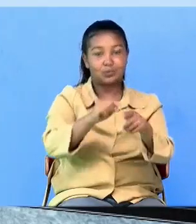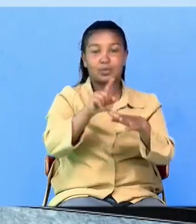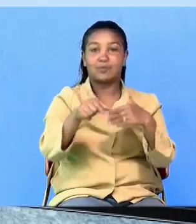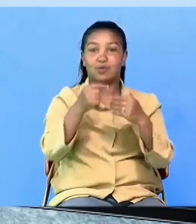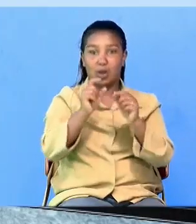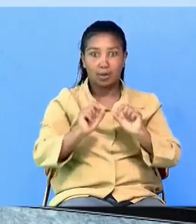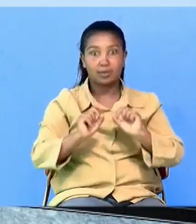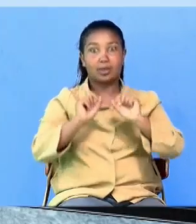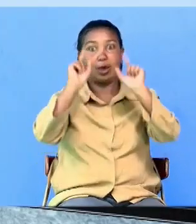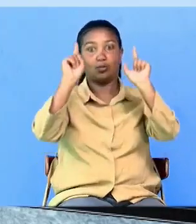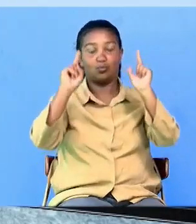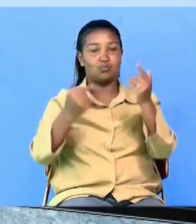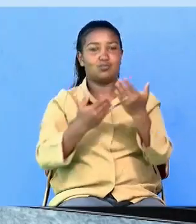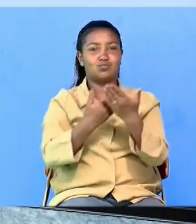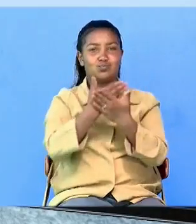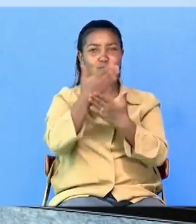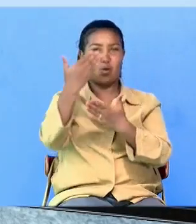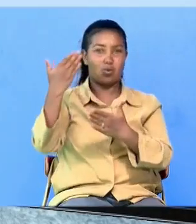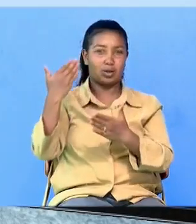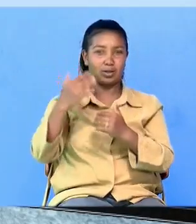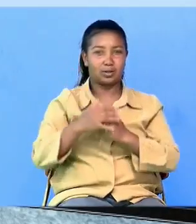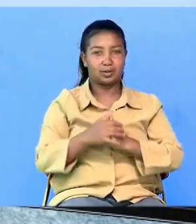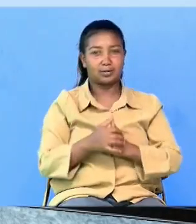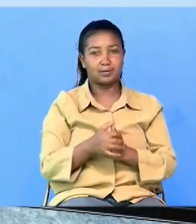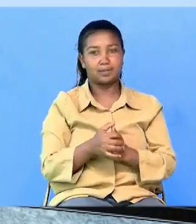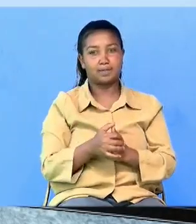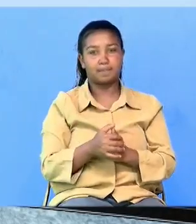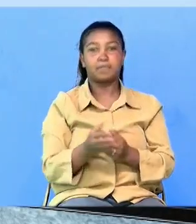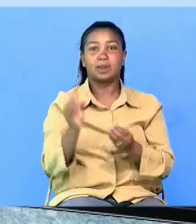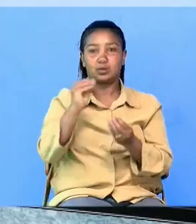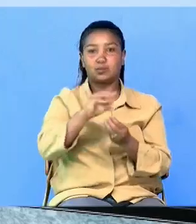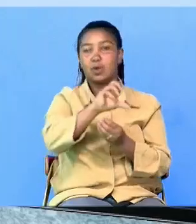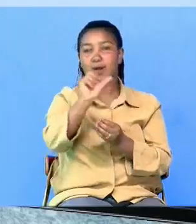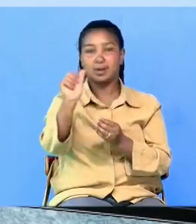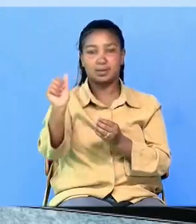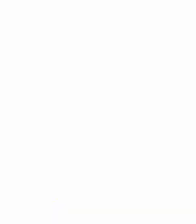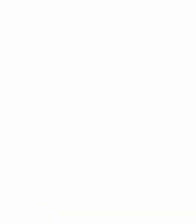you have to get up early in the morning. It's also another,